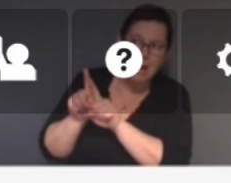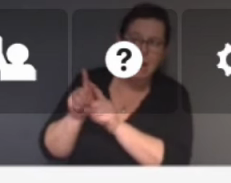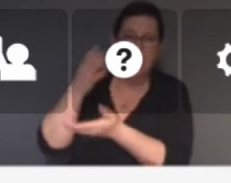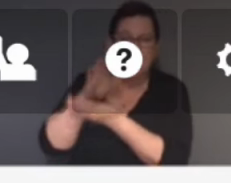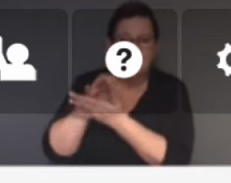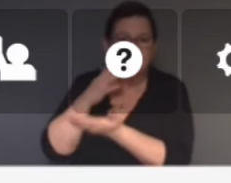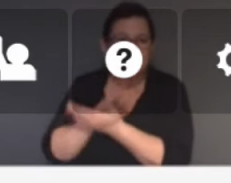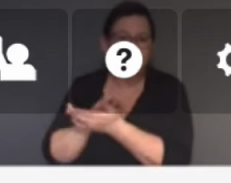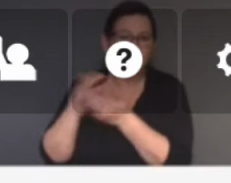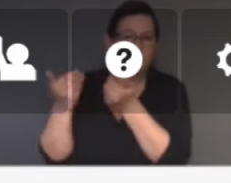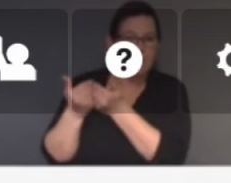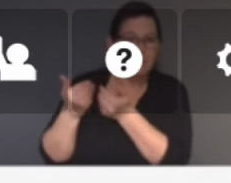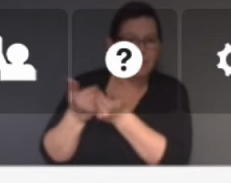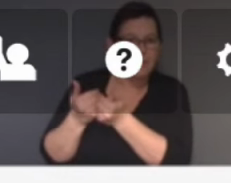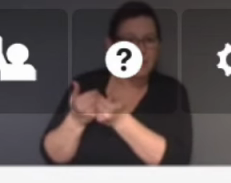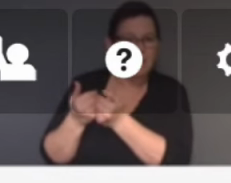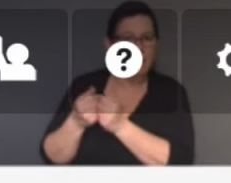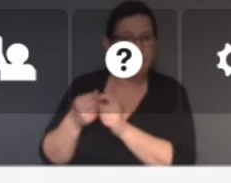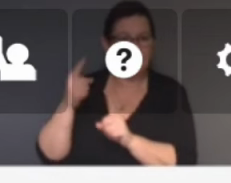are a non-resident of Canada.